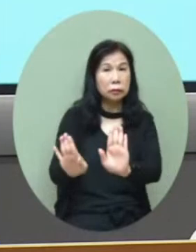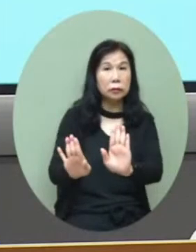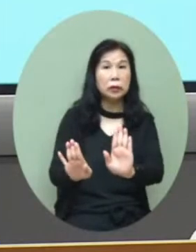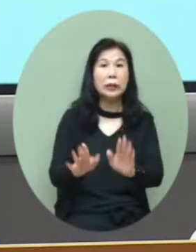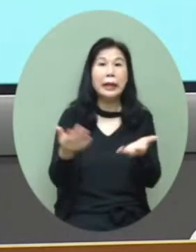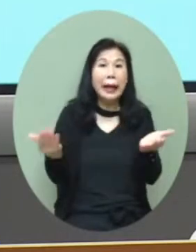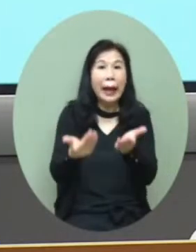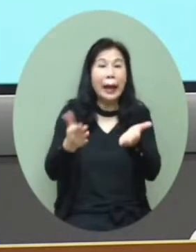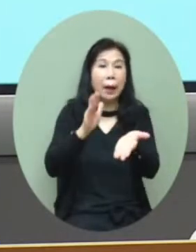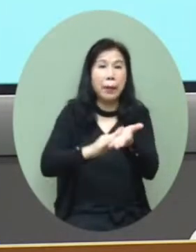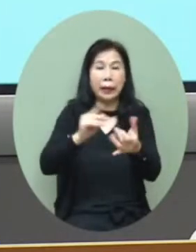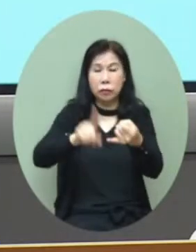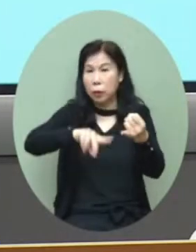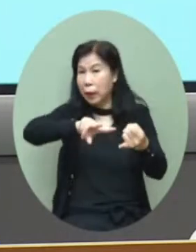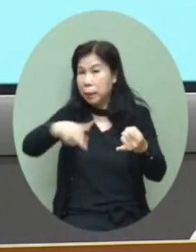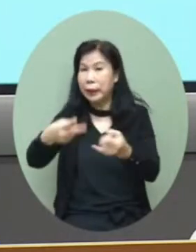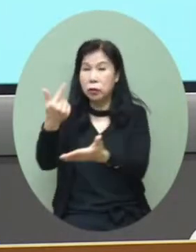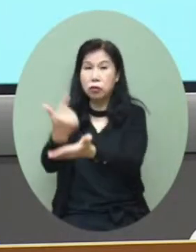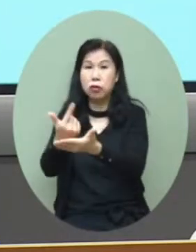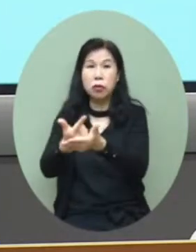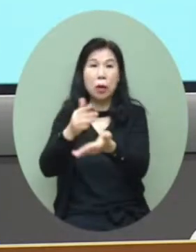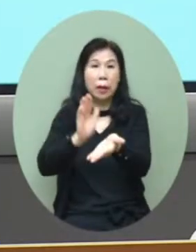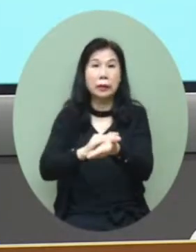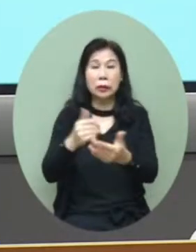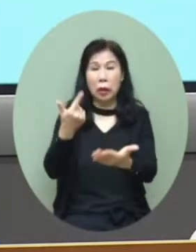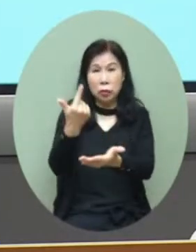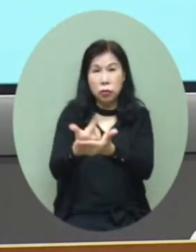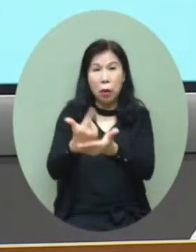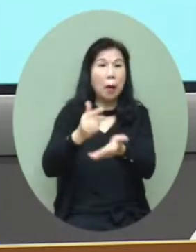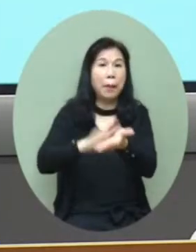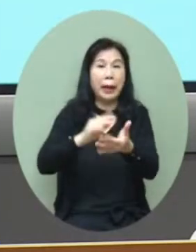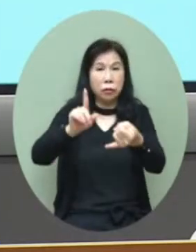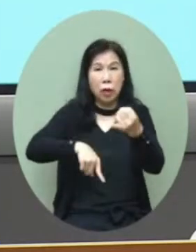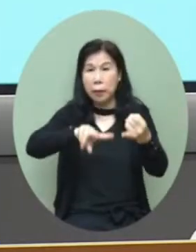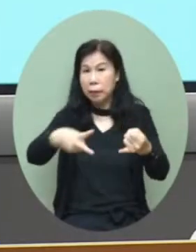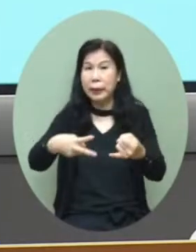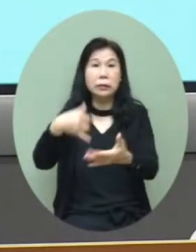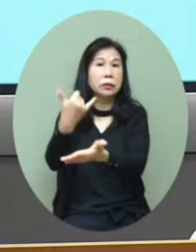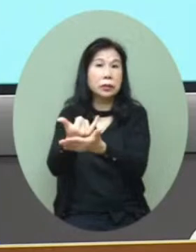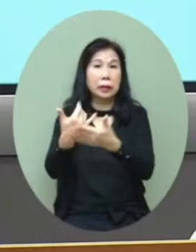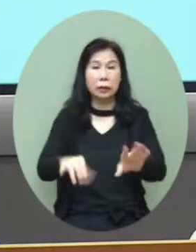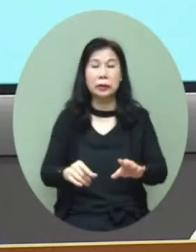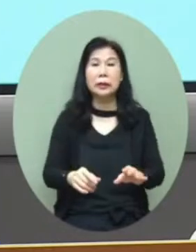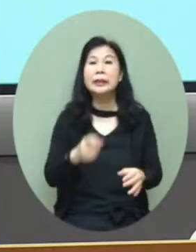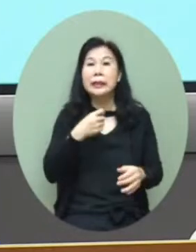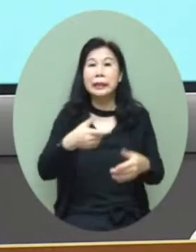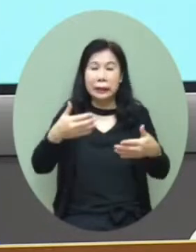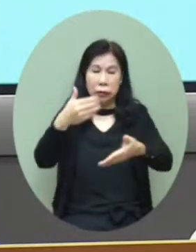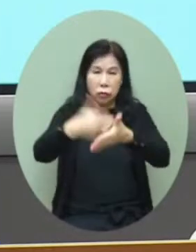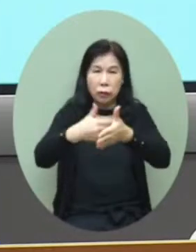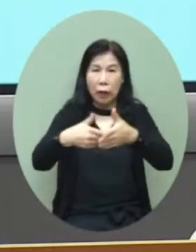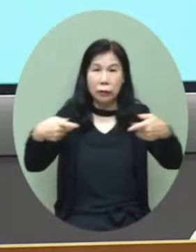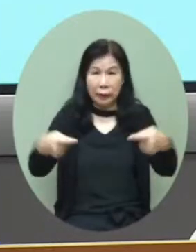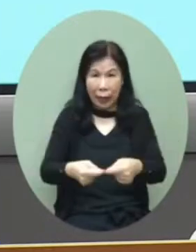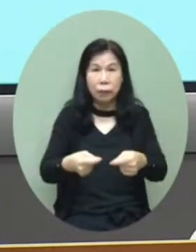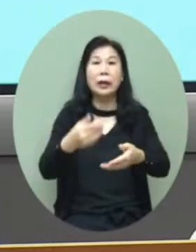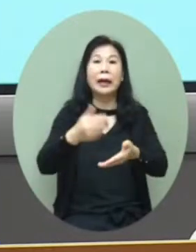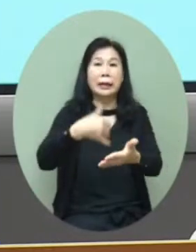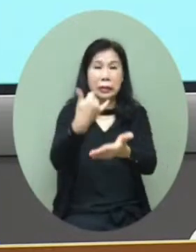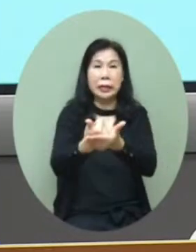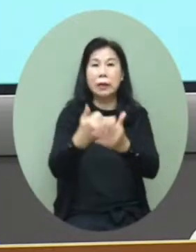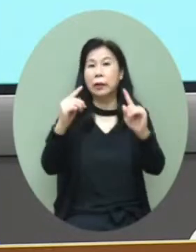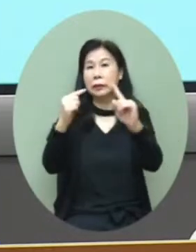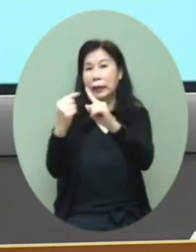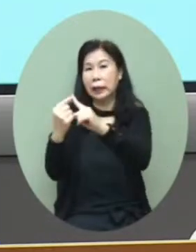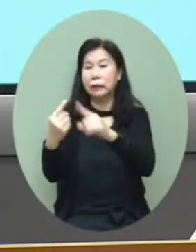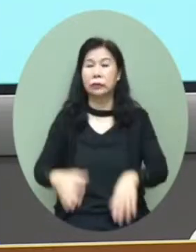to maintain Hong Kong's competitiveness. Fourth, we have to reduce the number of serious cases and the number